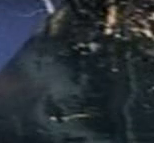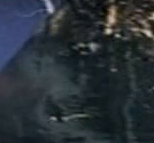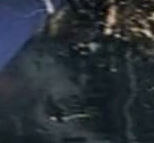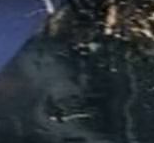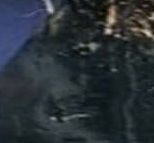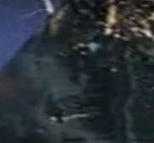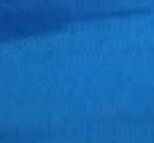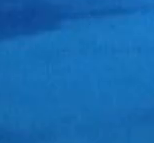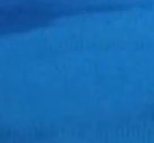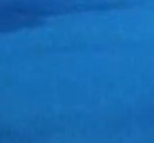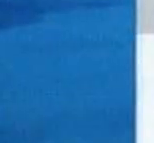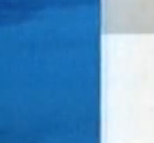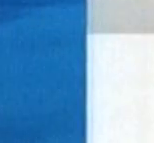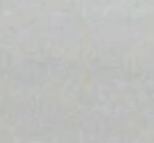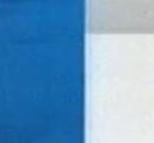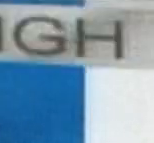KTN weather forecast.